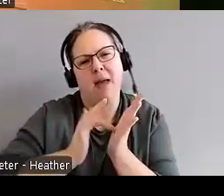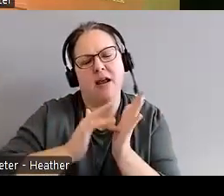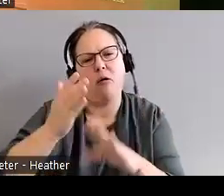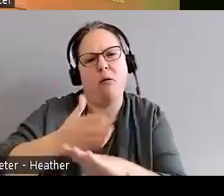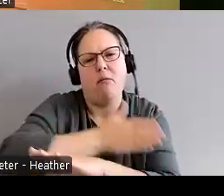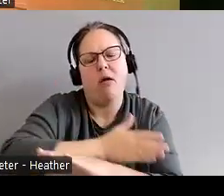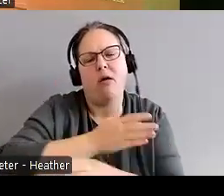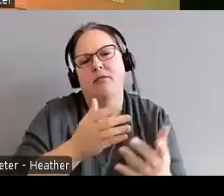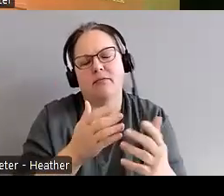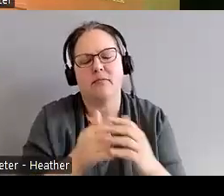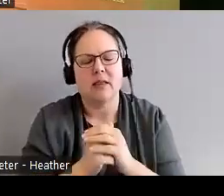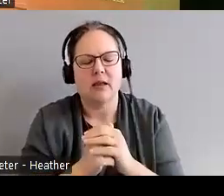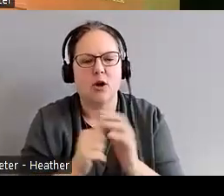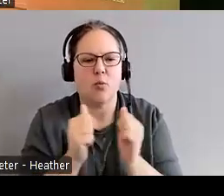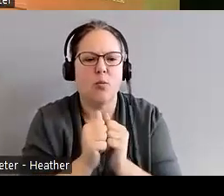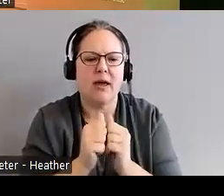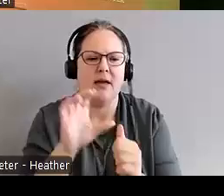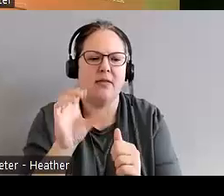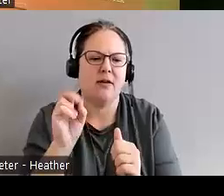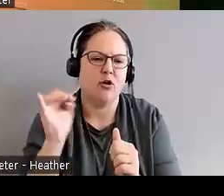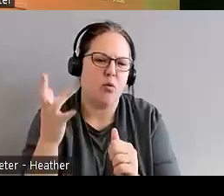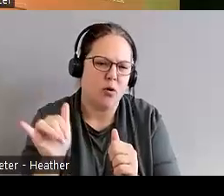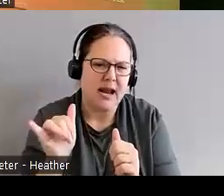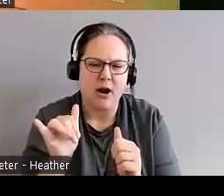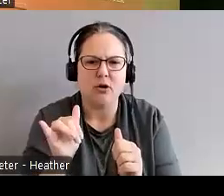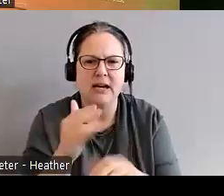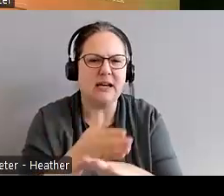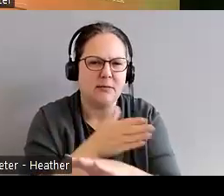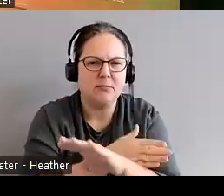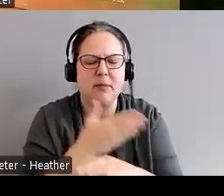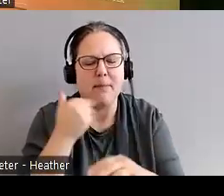percutaneous coronary intervention, angioplasty, and etc.